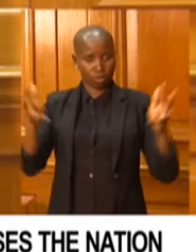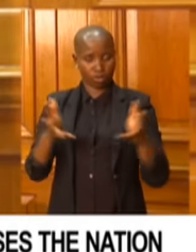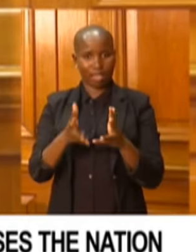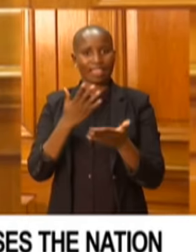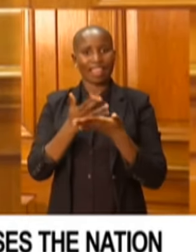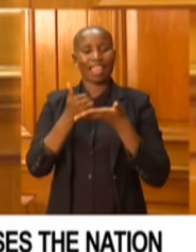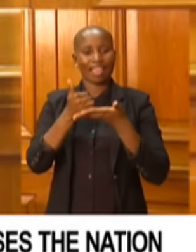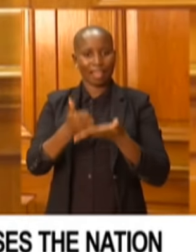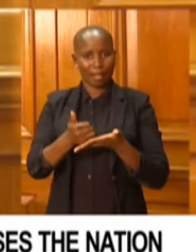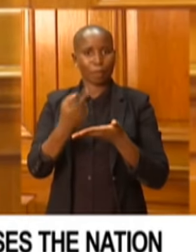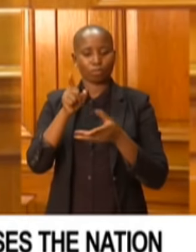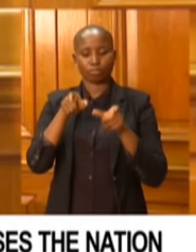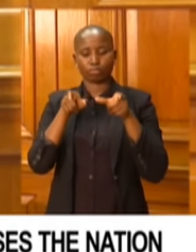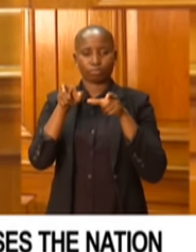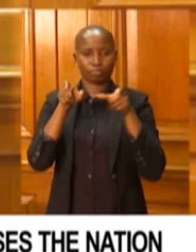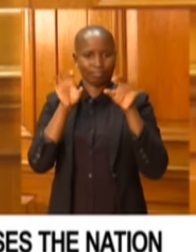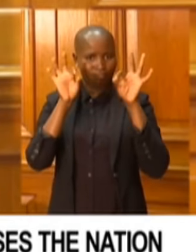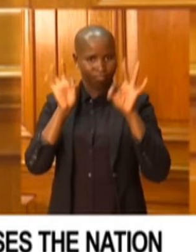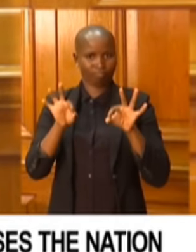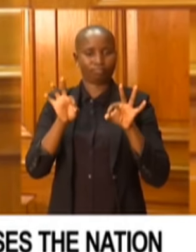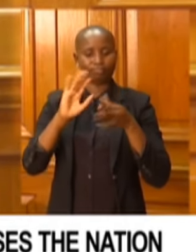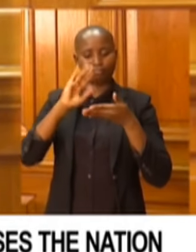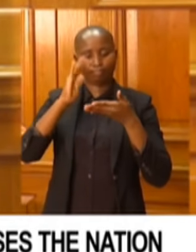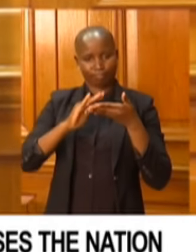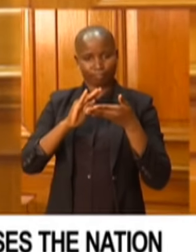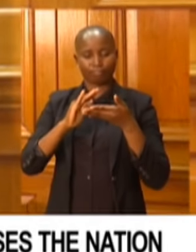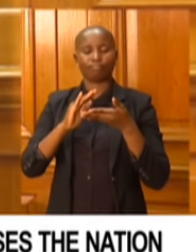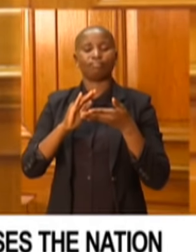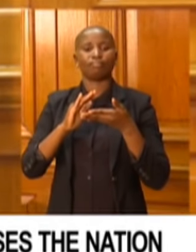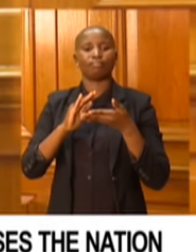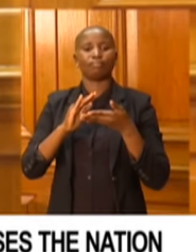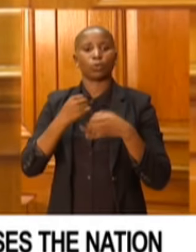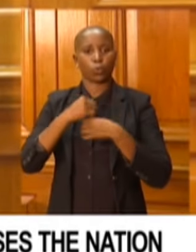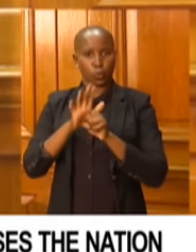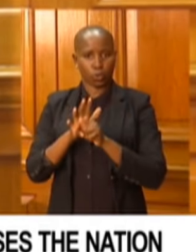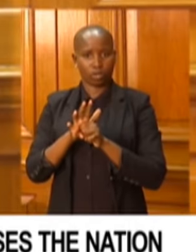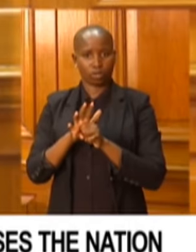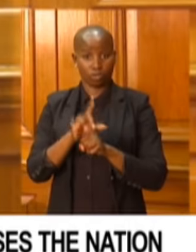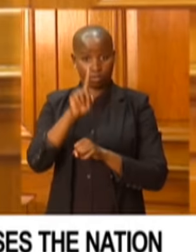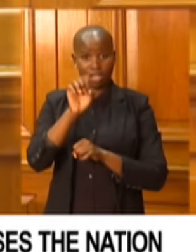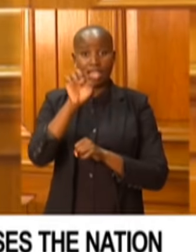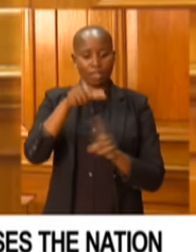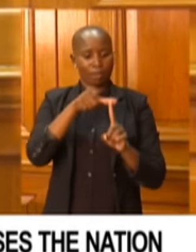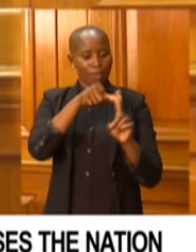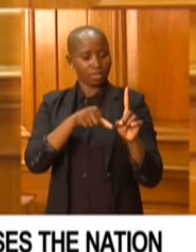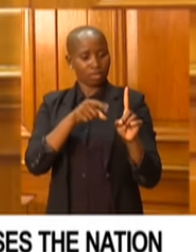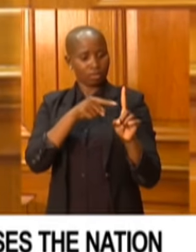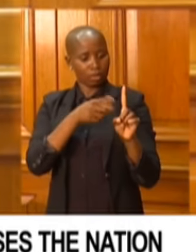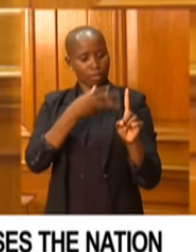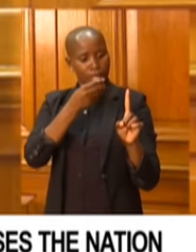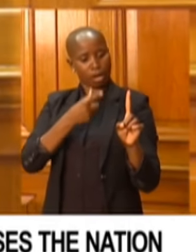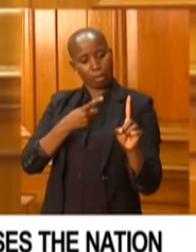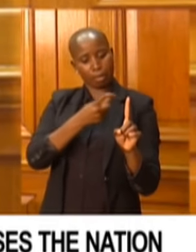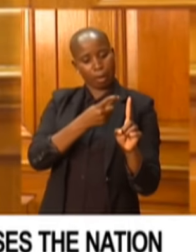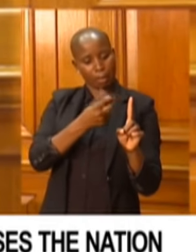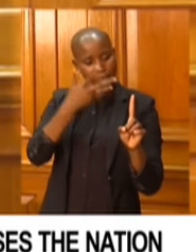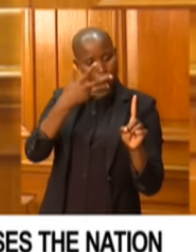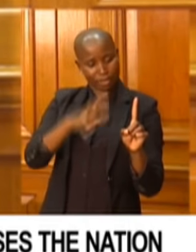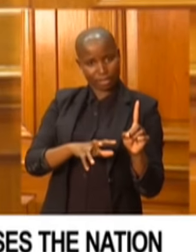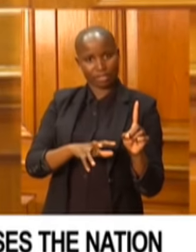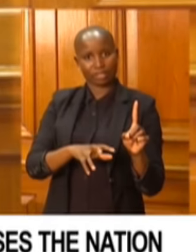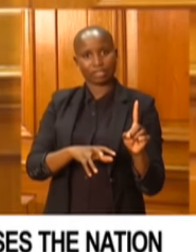pandemic. A person who is vaccinated has a much reduced chance of becoming ill and dying